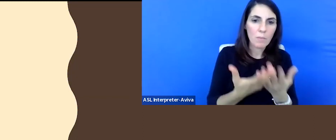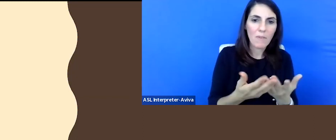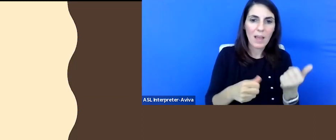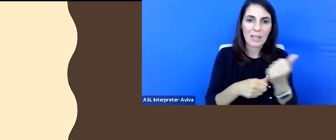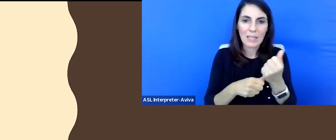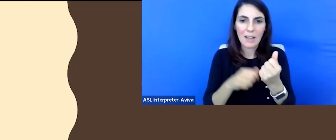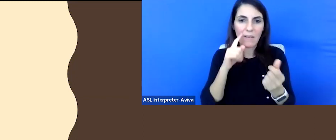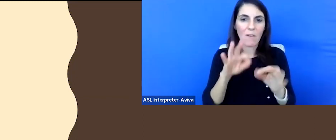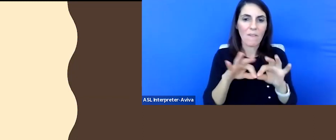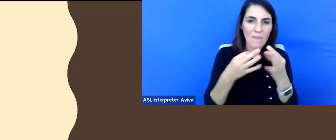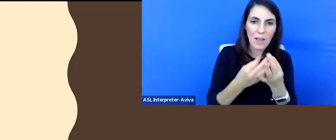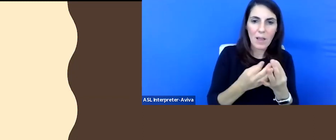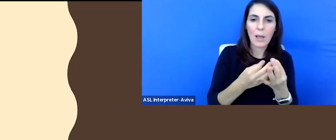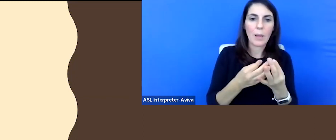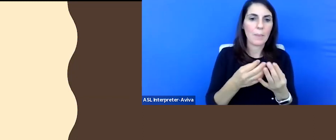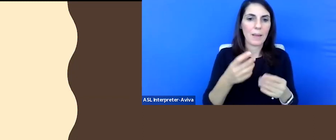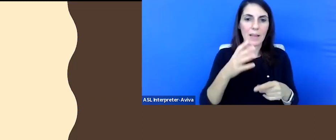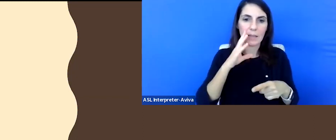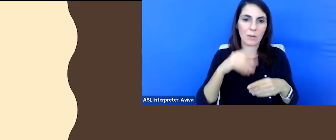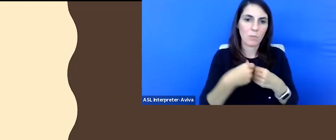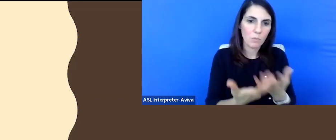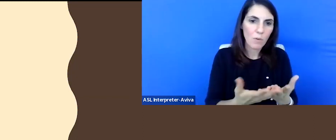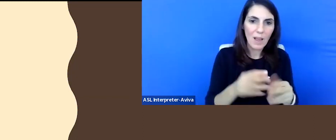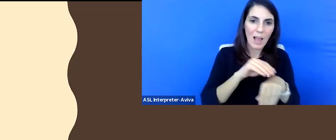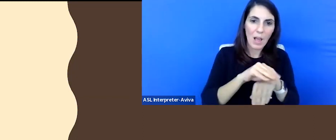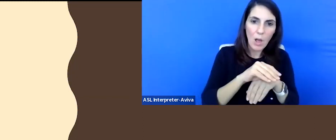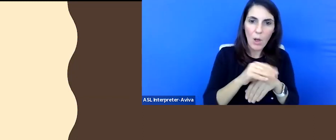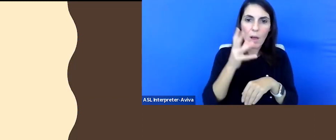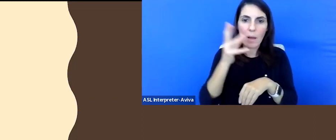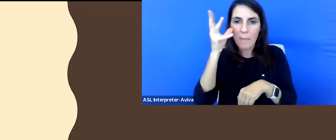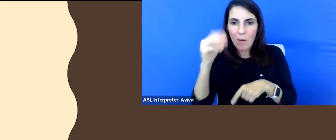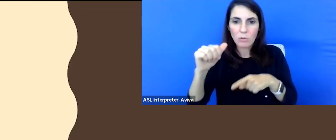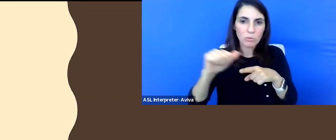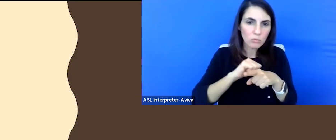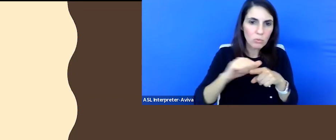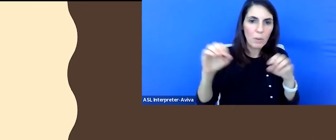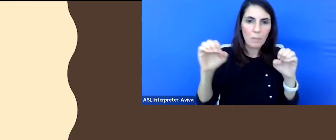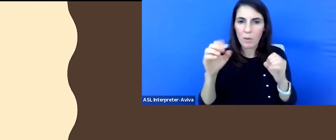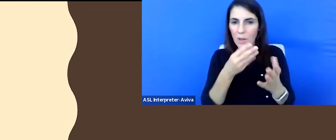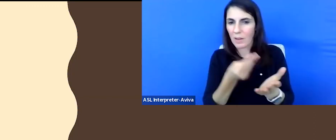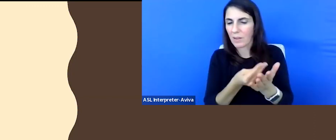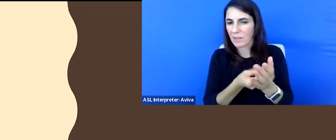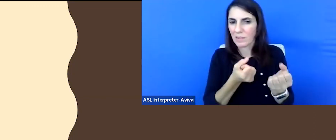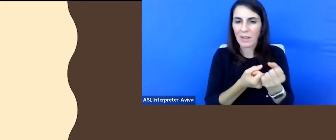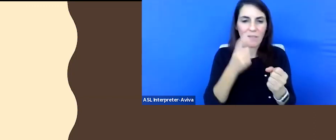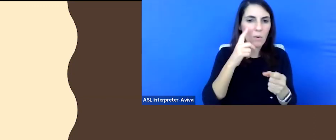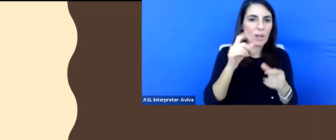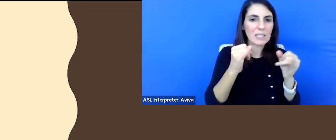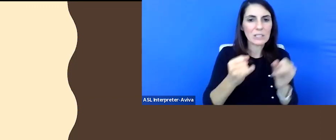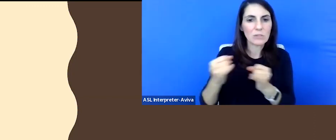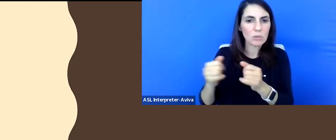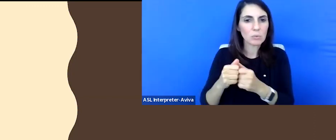financial assistance to families who have individuals with disabilities